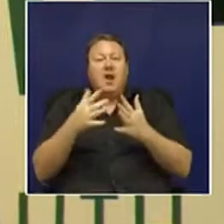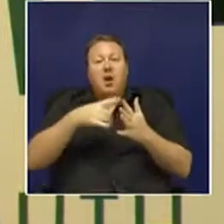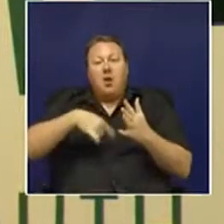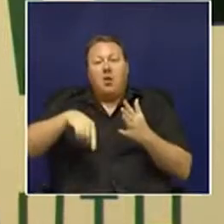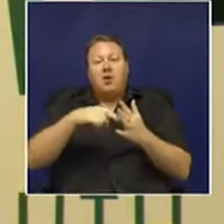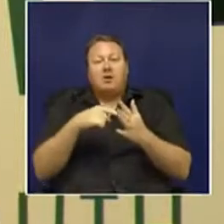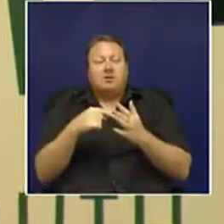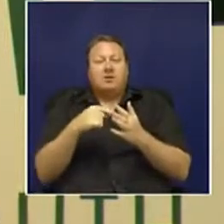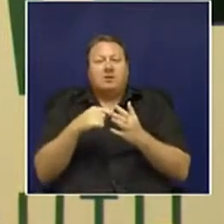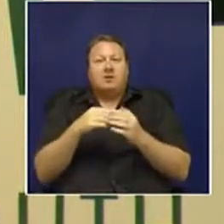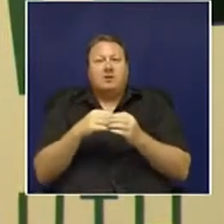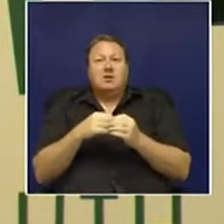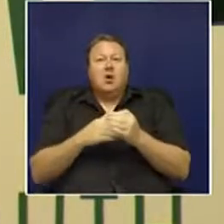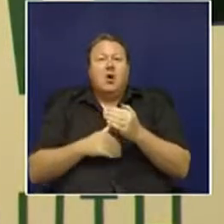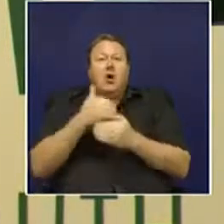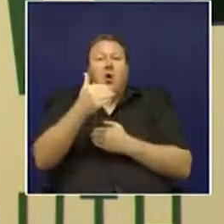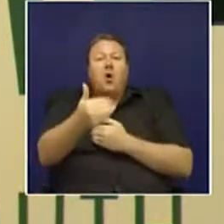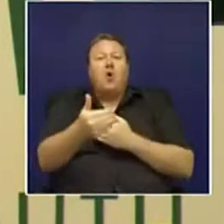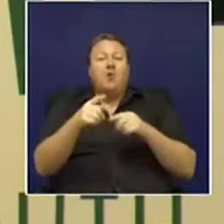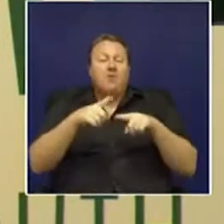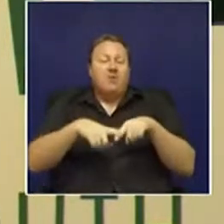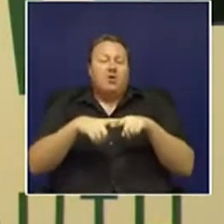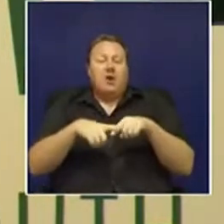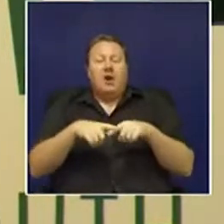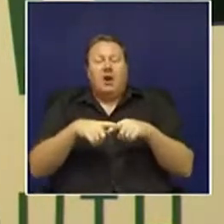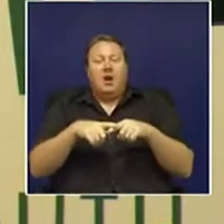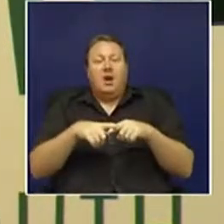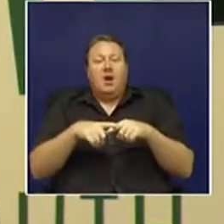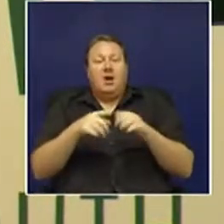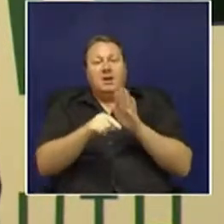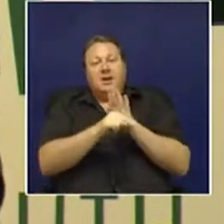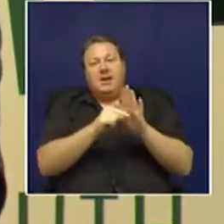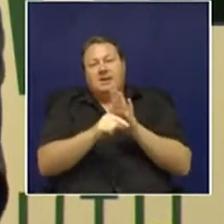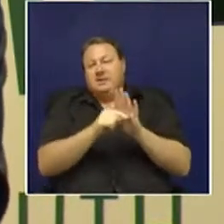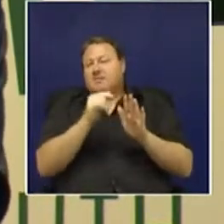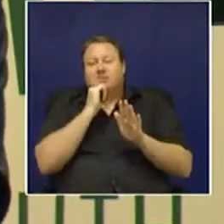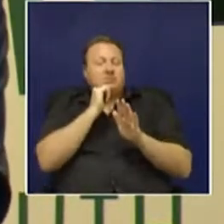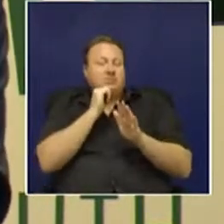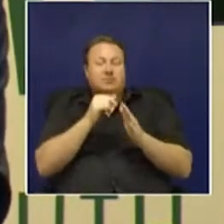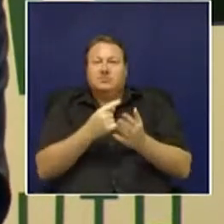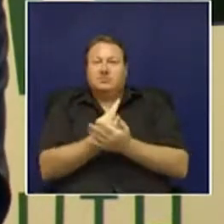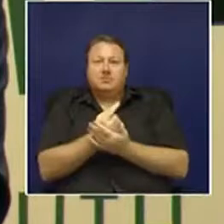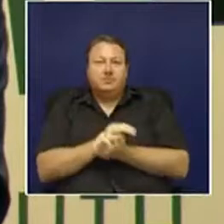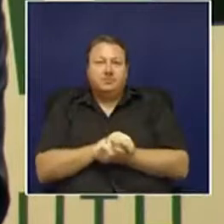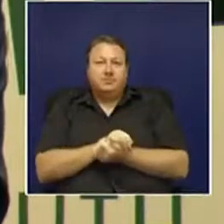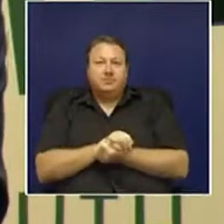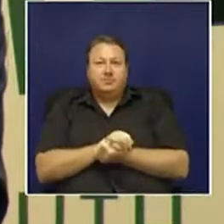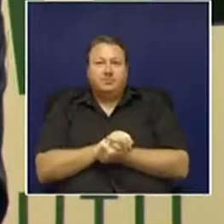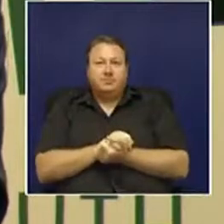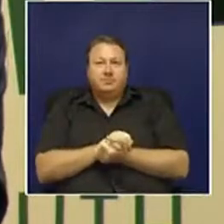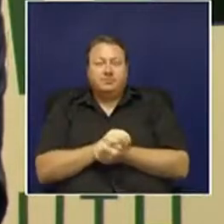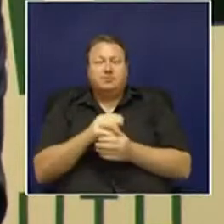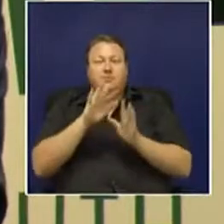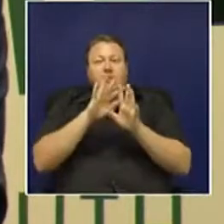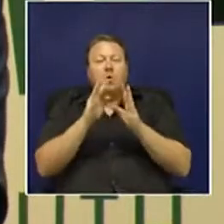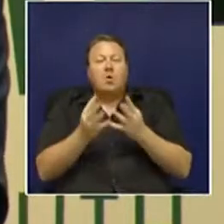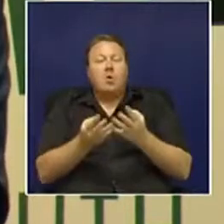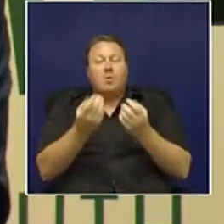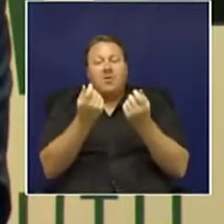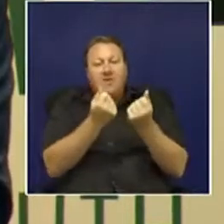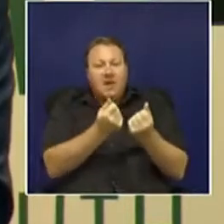over-reliance on external debt. It shields us from inherent uncertainties of global finance and global